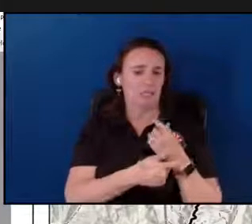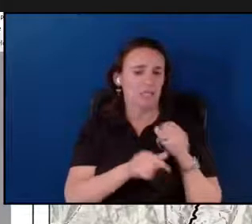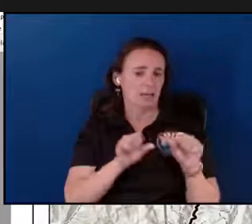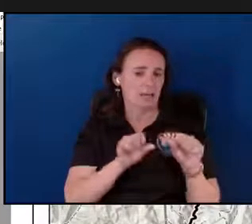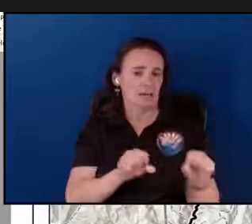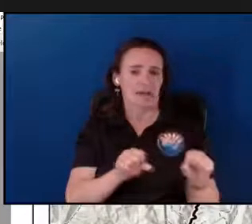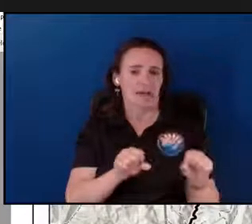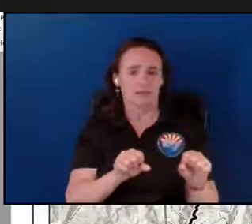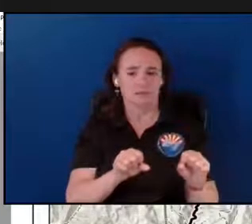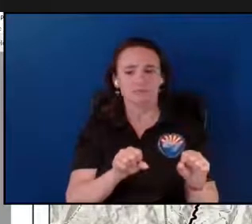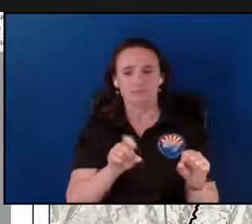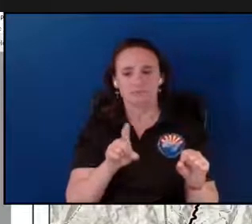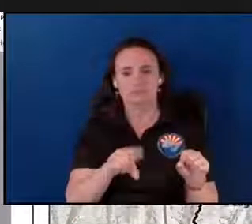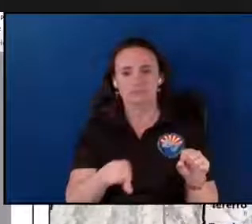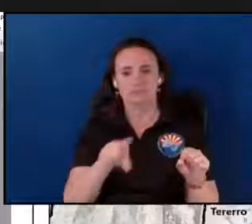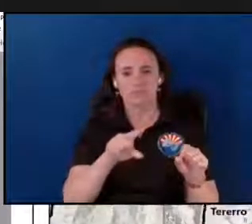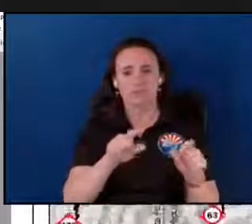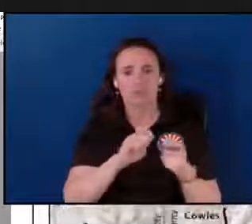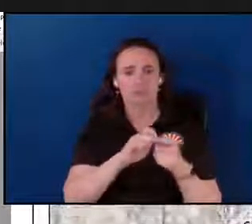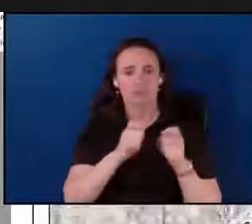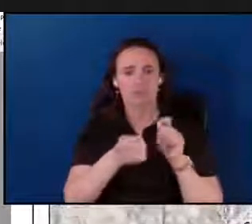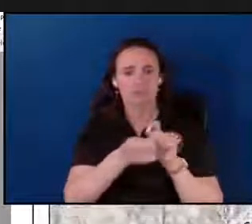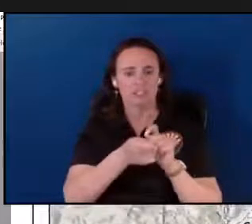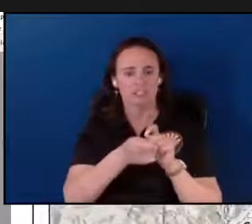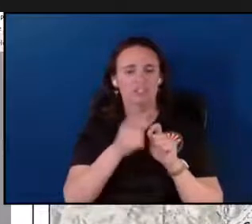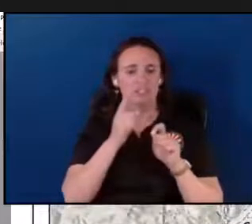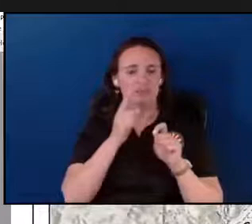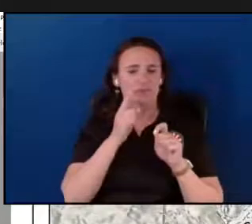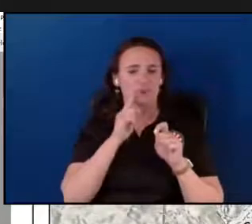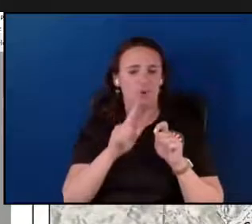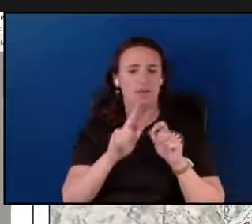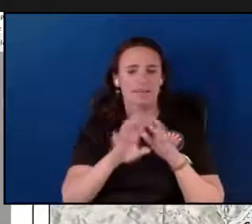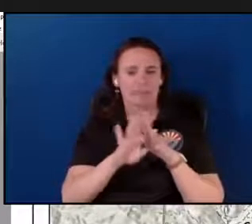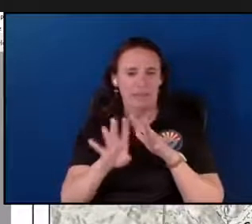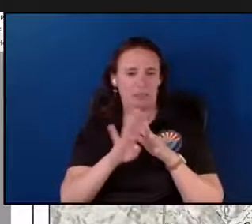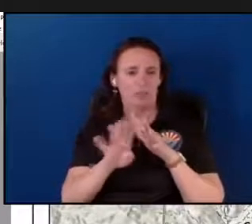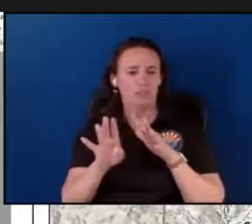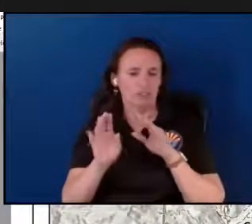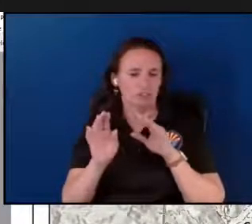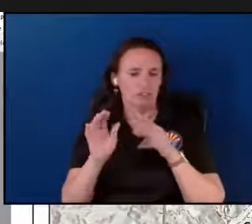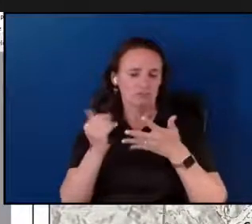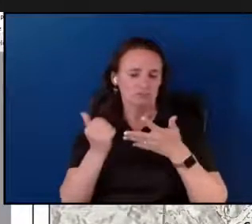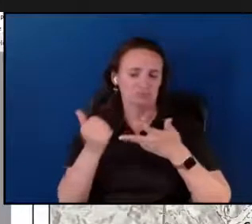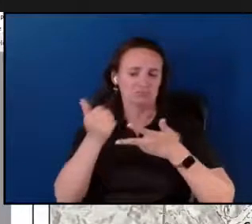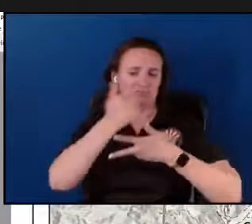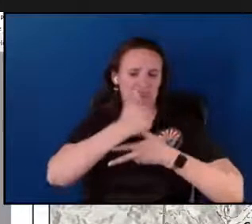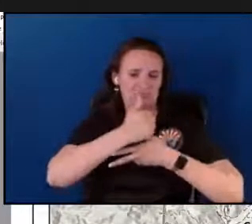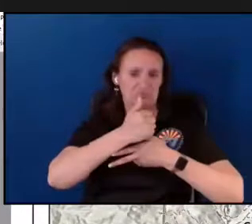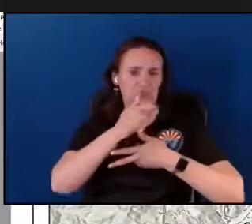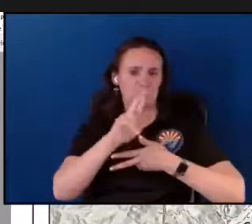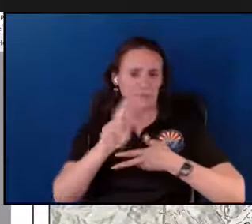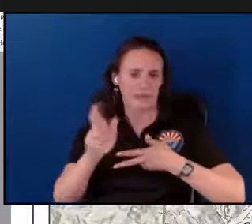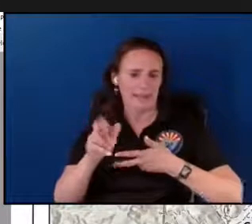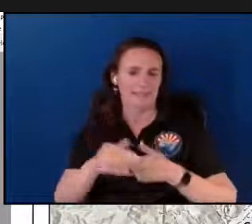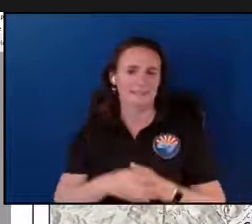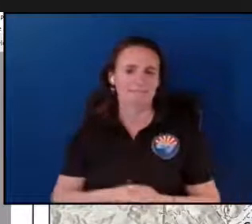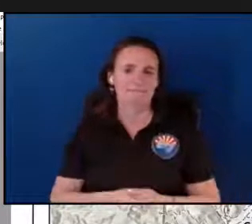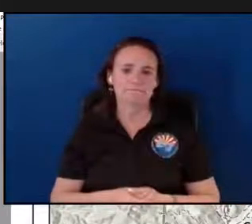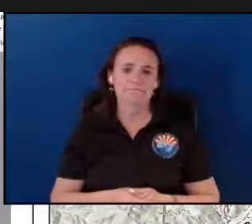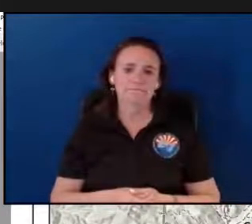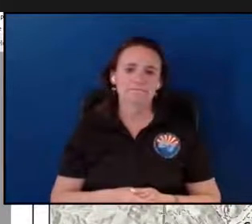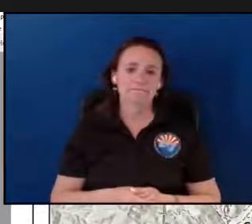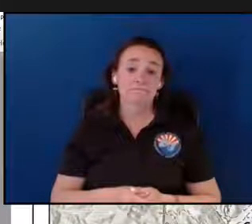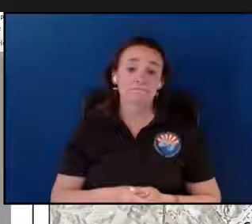reason they're changing the status of evacuations in there. Now, lastly, on the map here, remember the entire